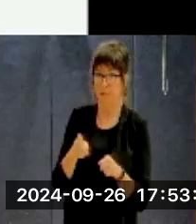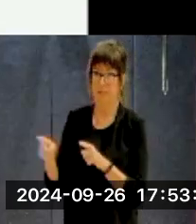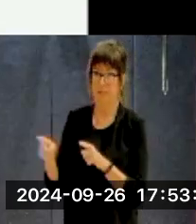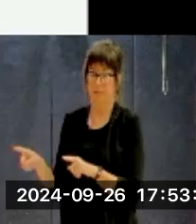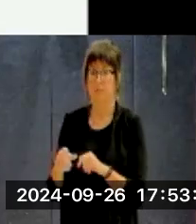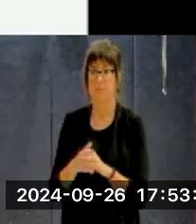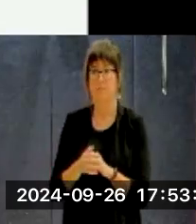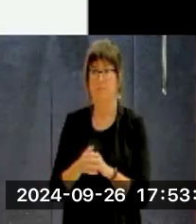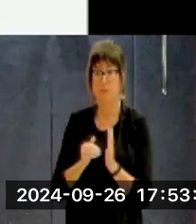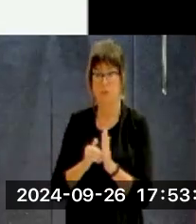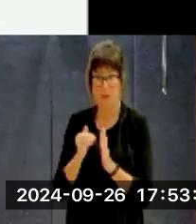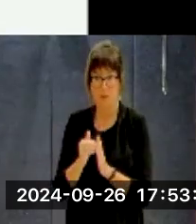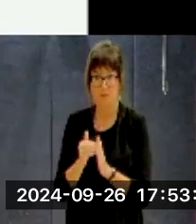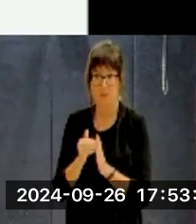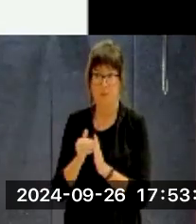oftentimes